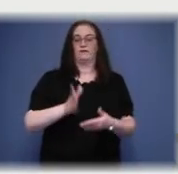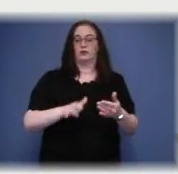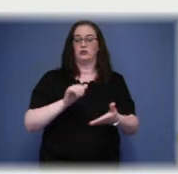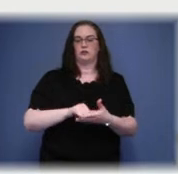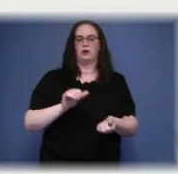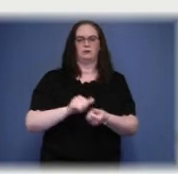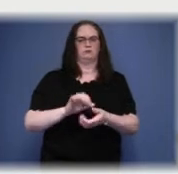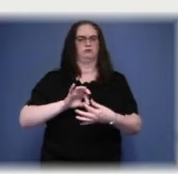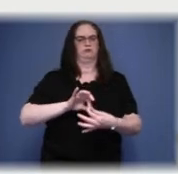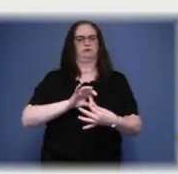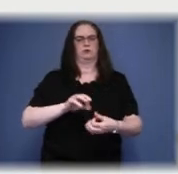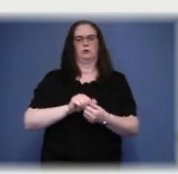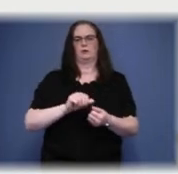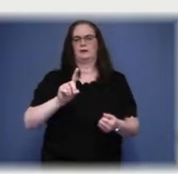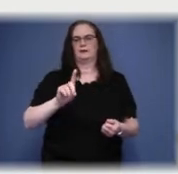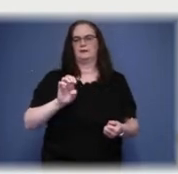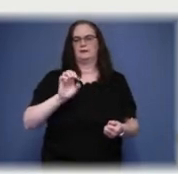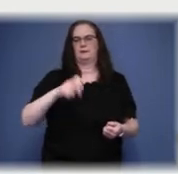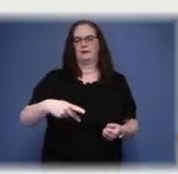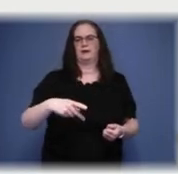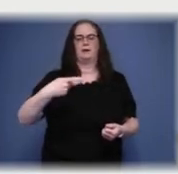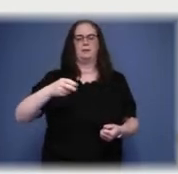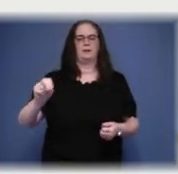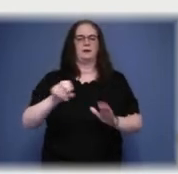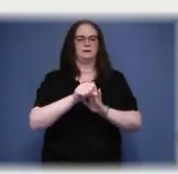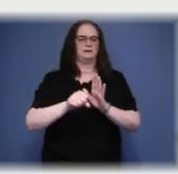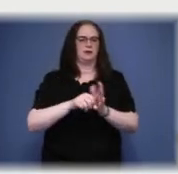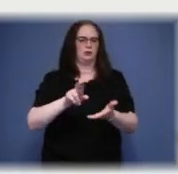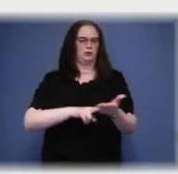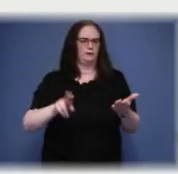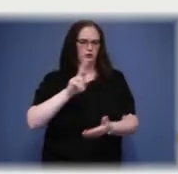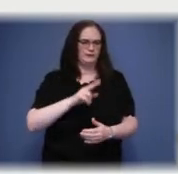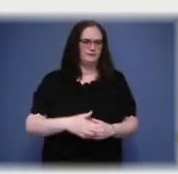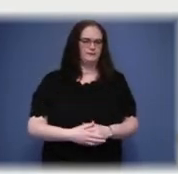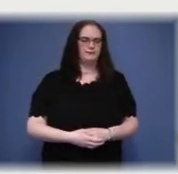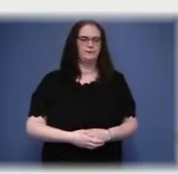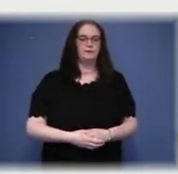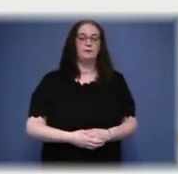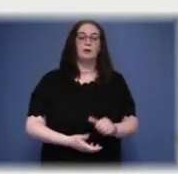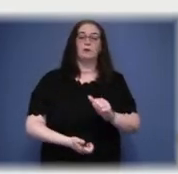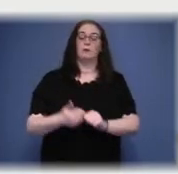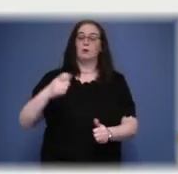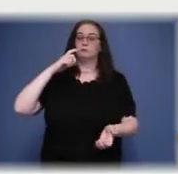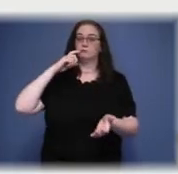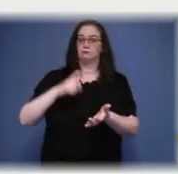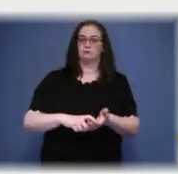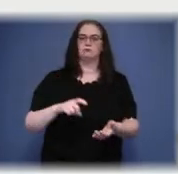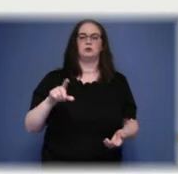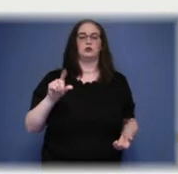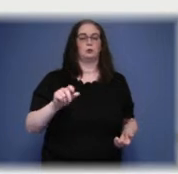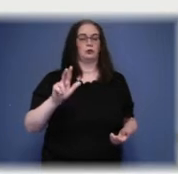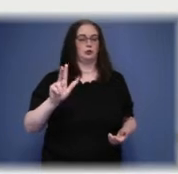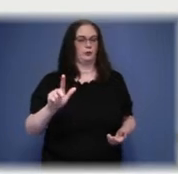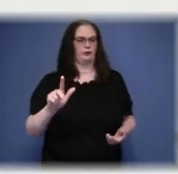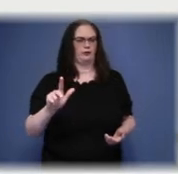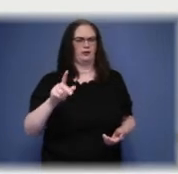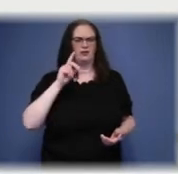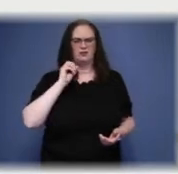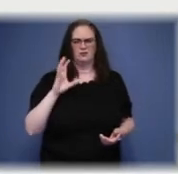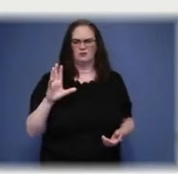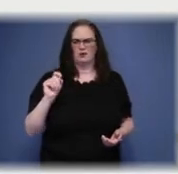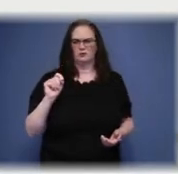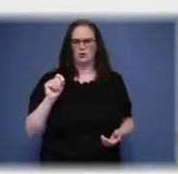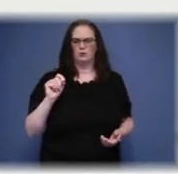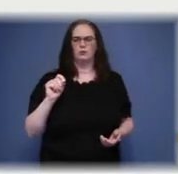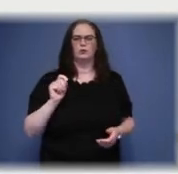in cooperation with the DEP and Penn State University. Most notable, in 23, and I think it was October,